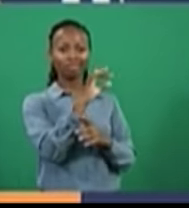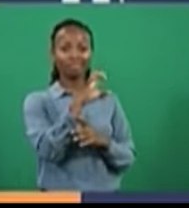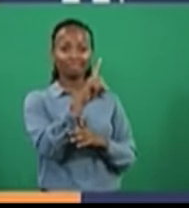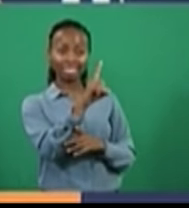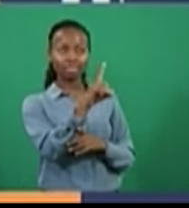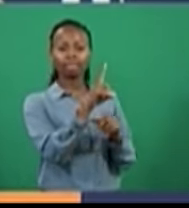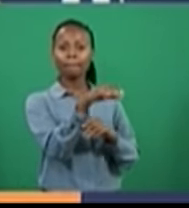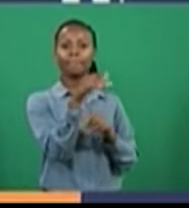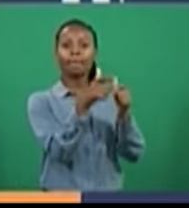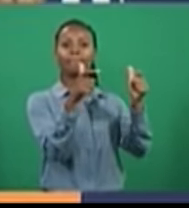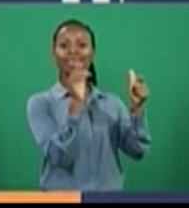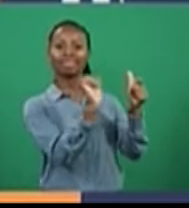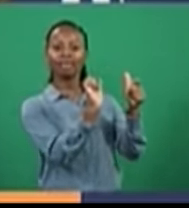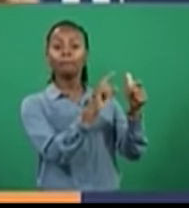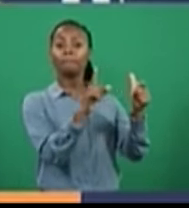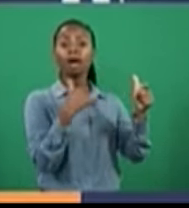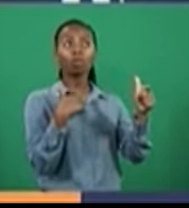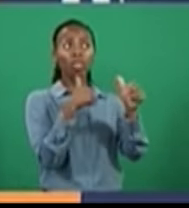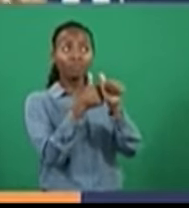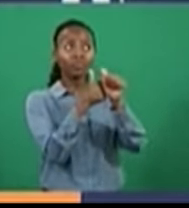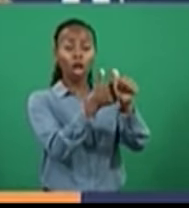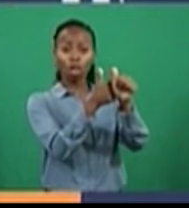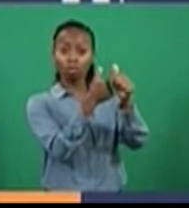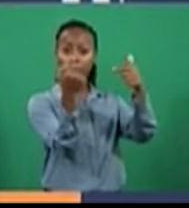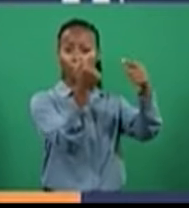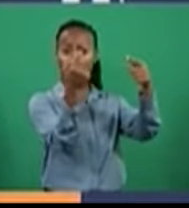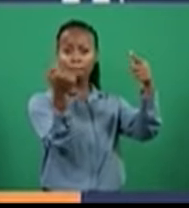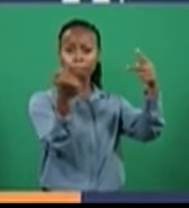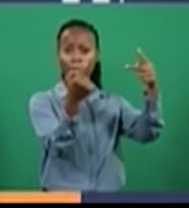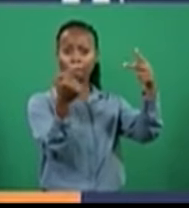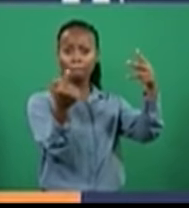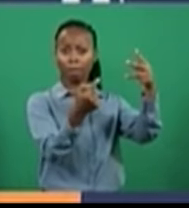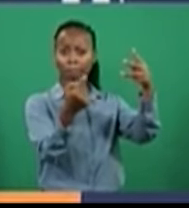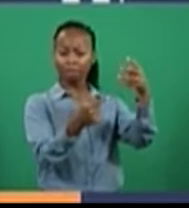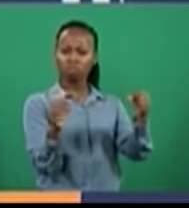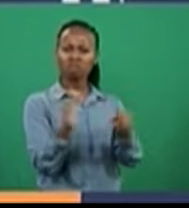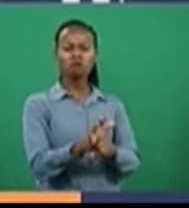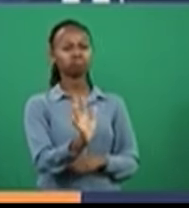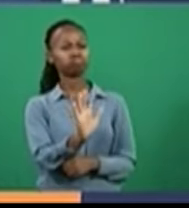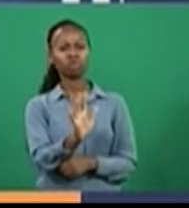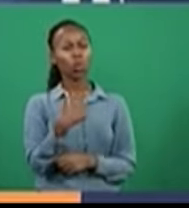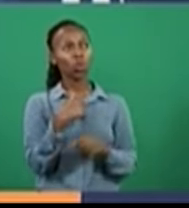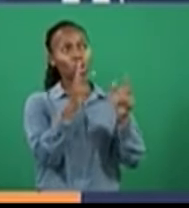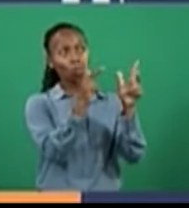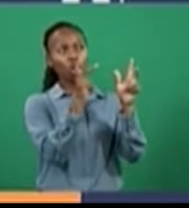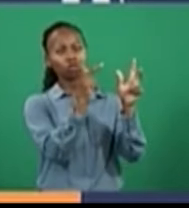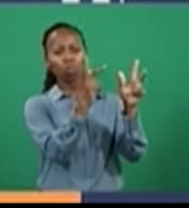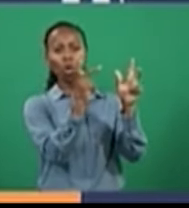Fed basis point for basis point, or wait for them to do things. As a matter of